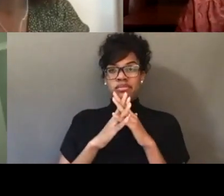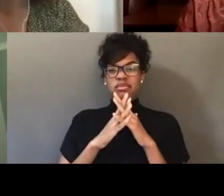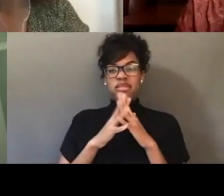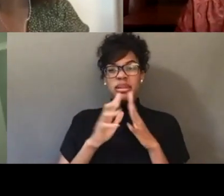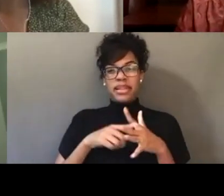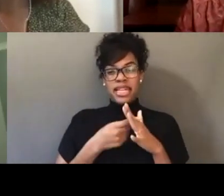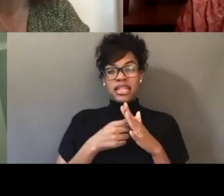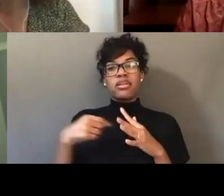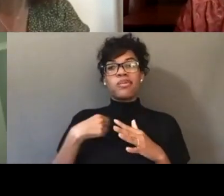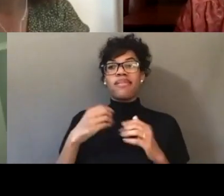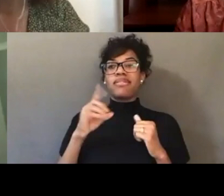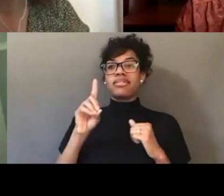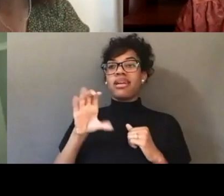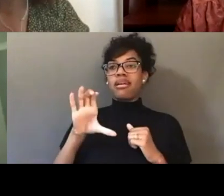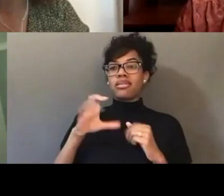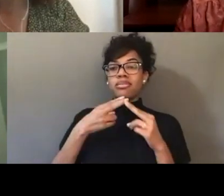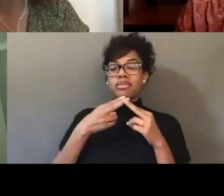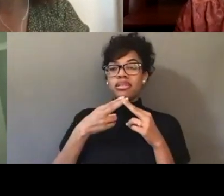called